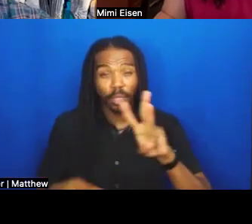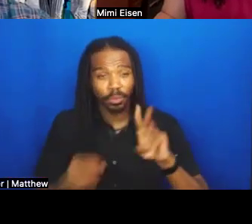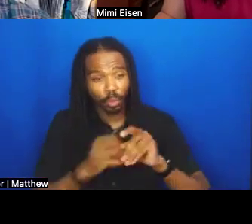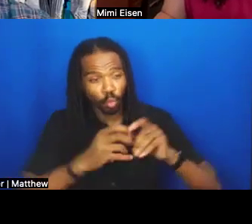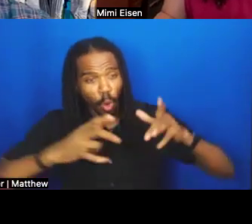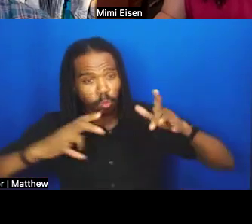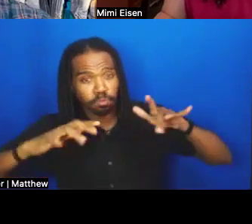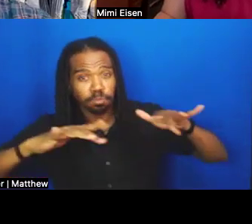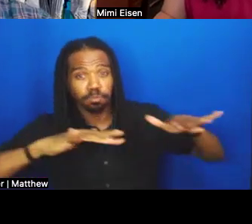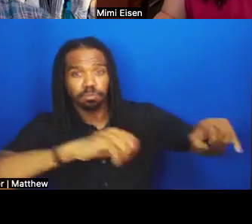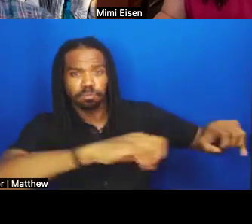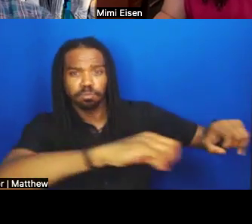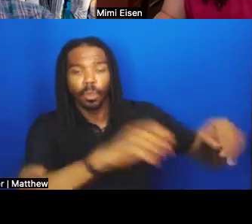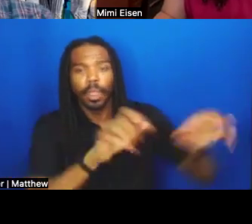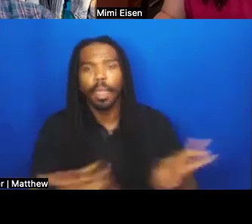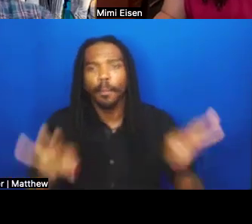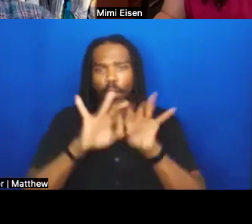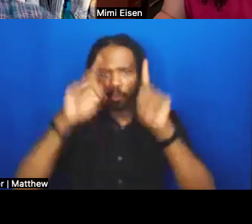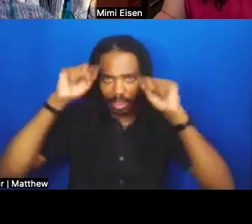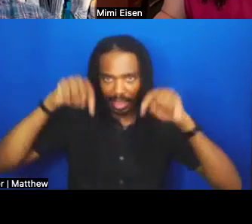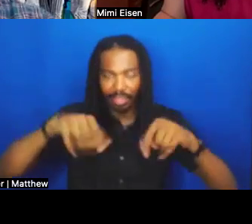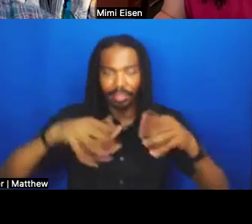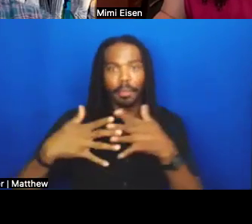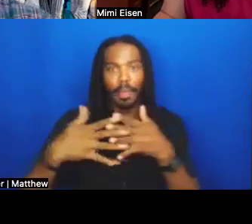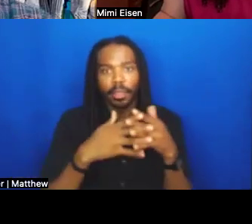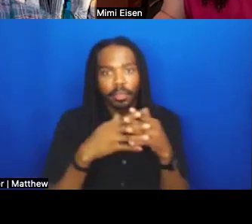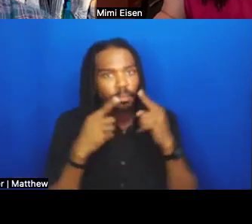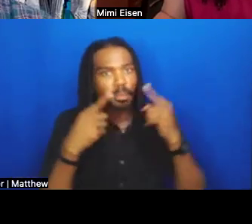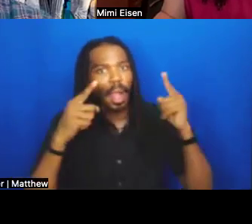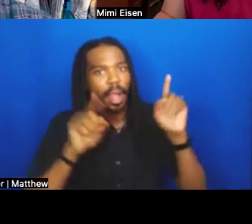and prosperity to create an empire of liberty, and that